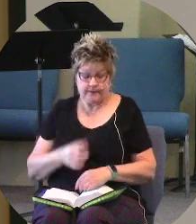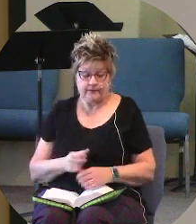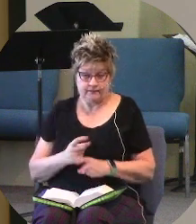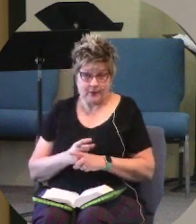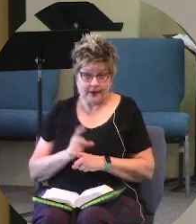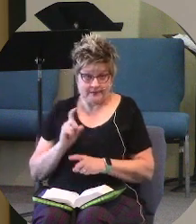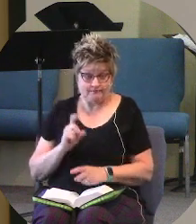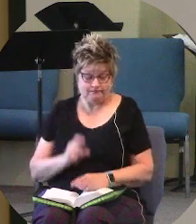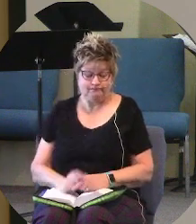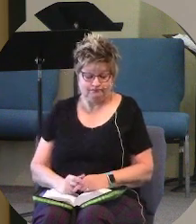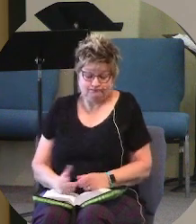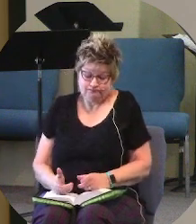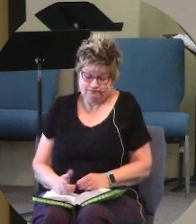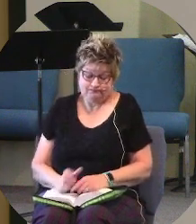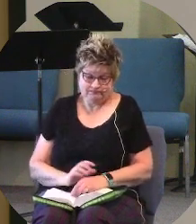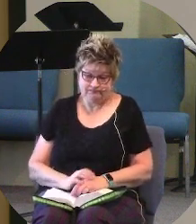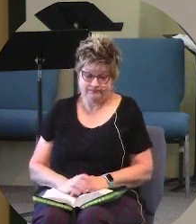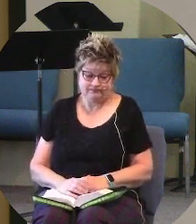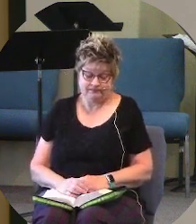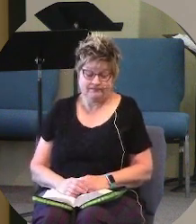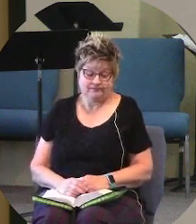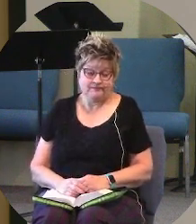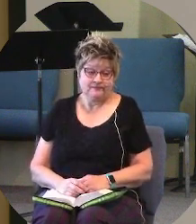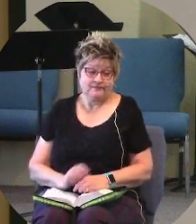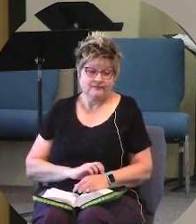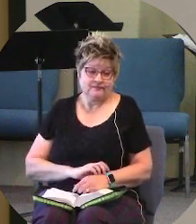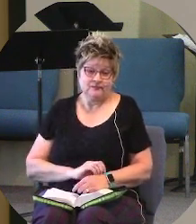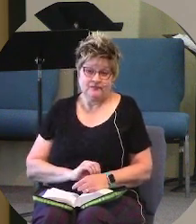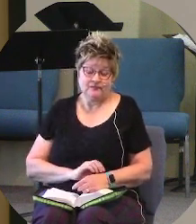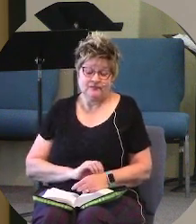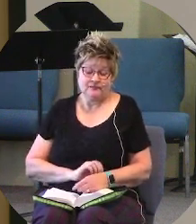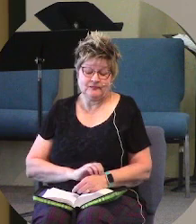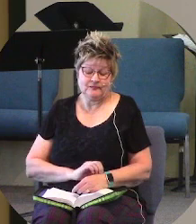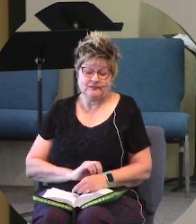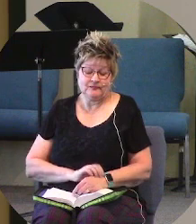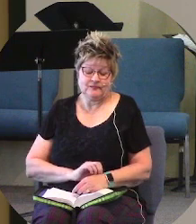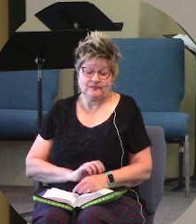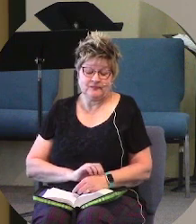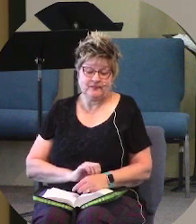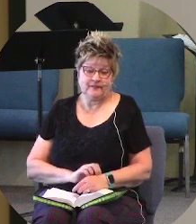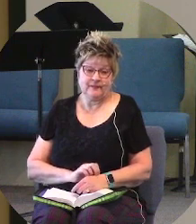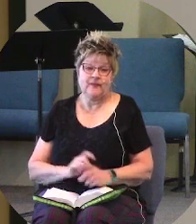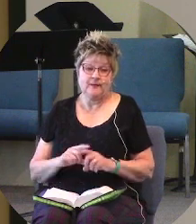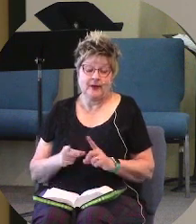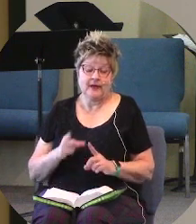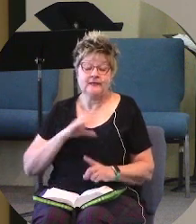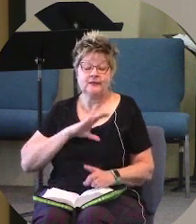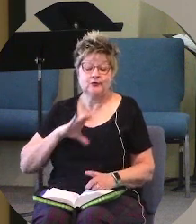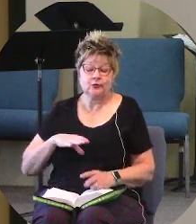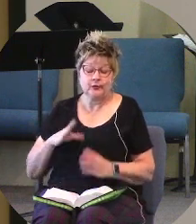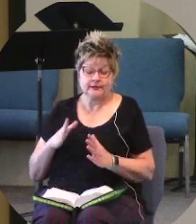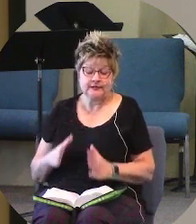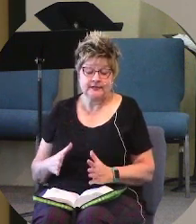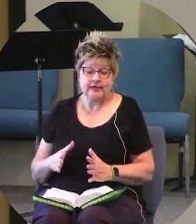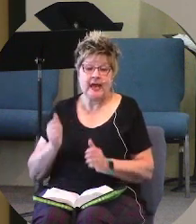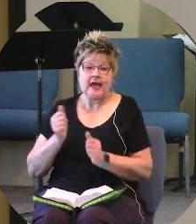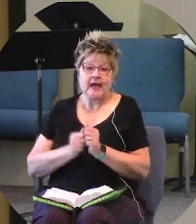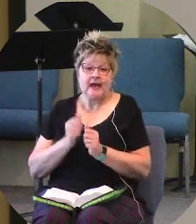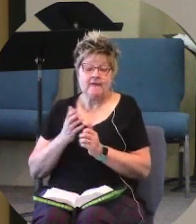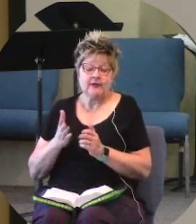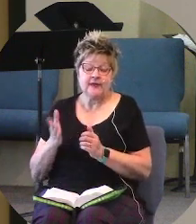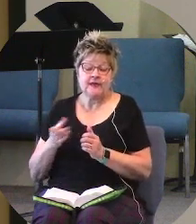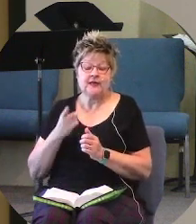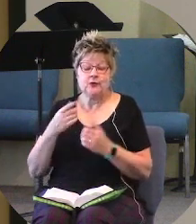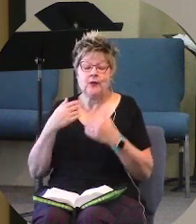Right? Absolutely. We do. But as a Christian, everything you have